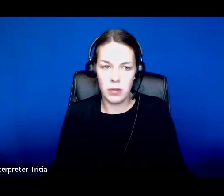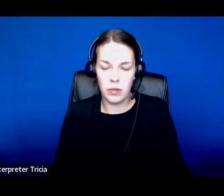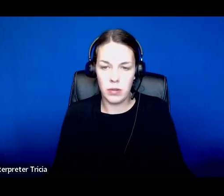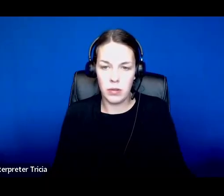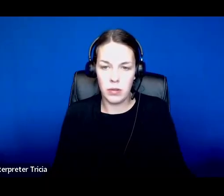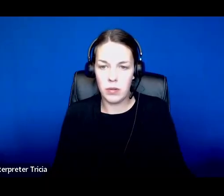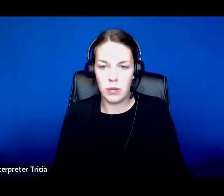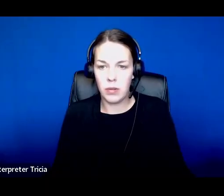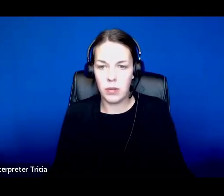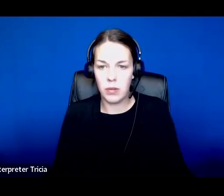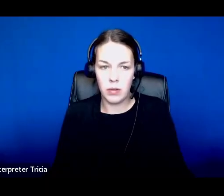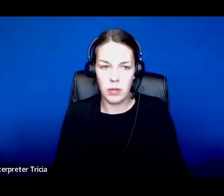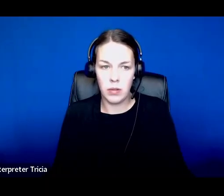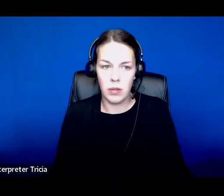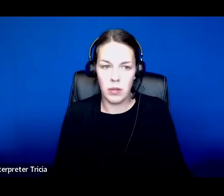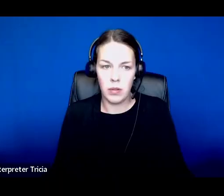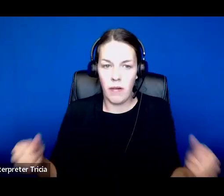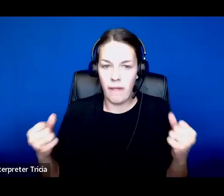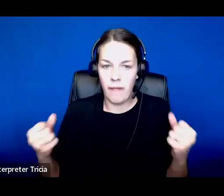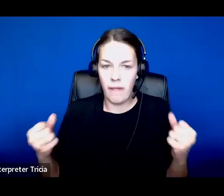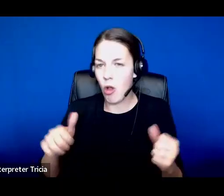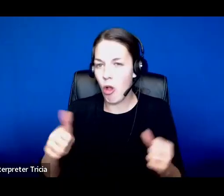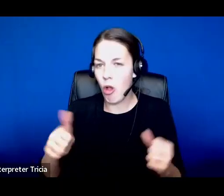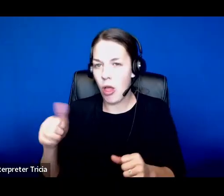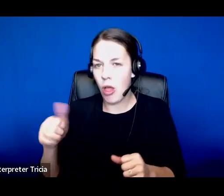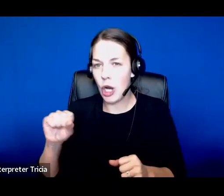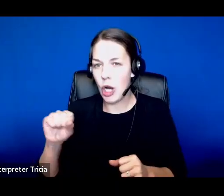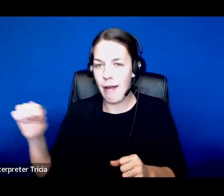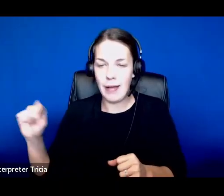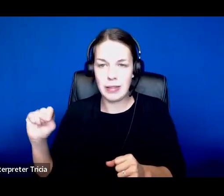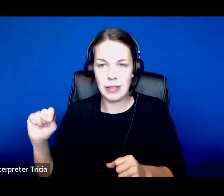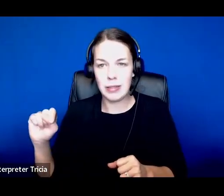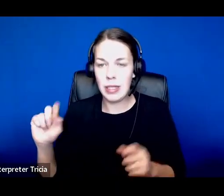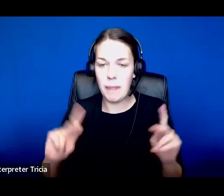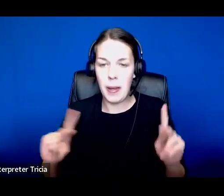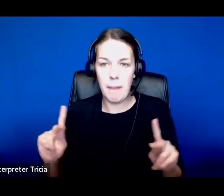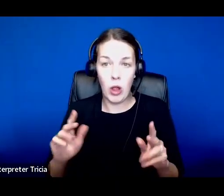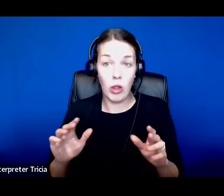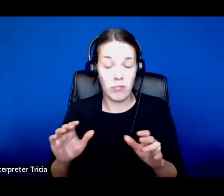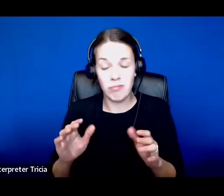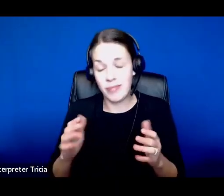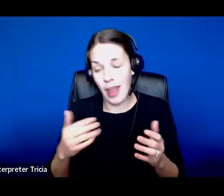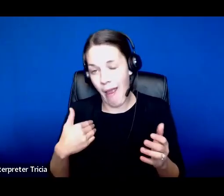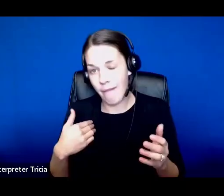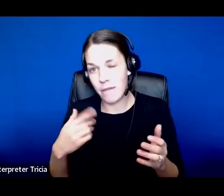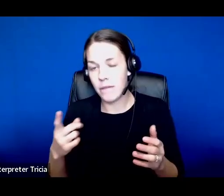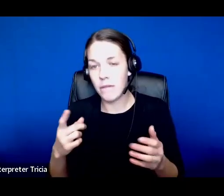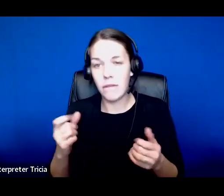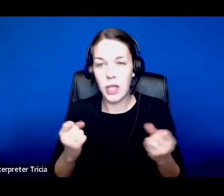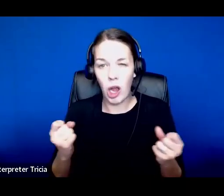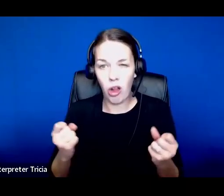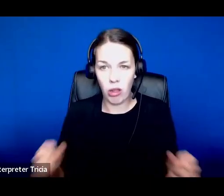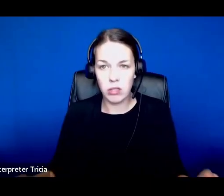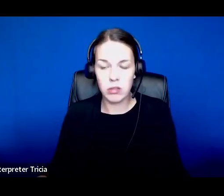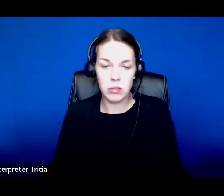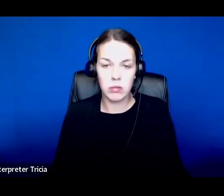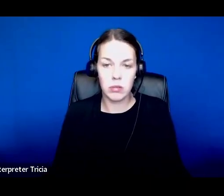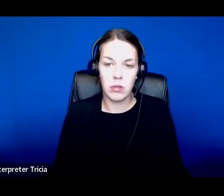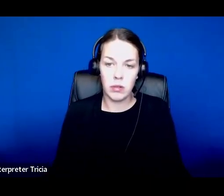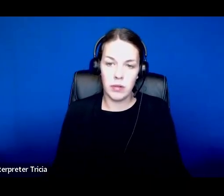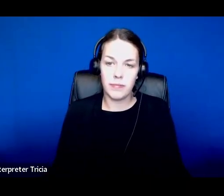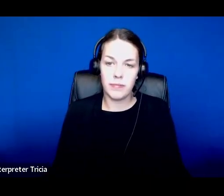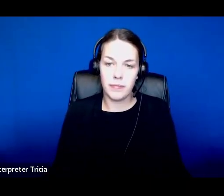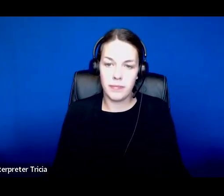All right, so vehicles, another asset that people commonly have are vehicles. And there's a way now